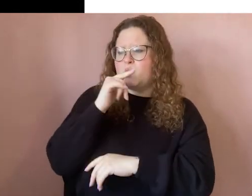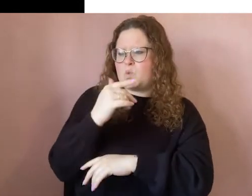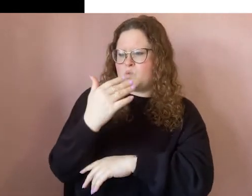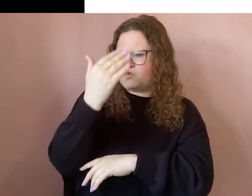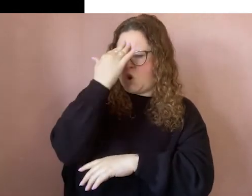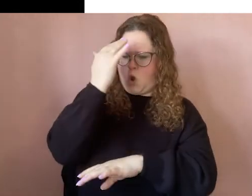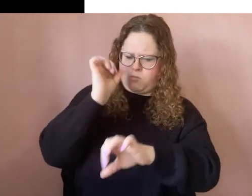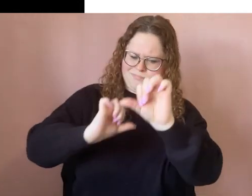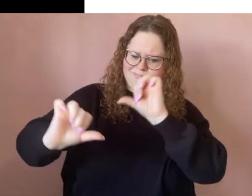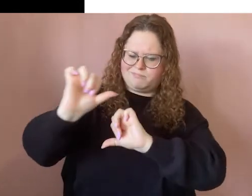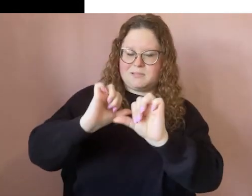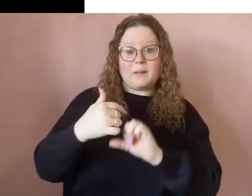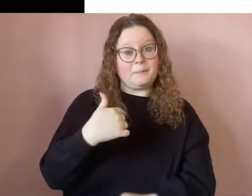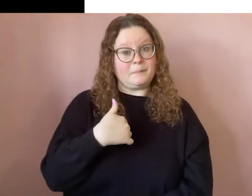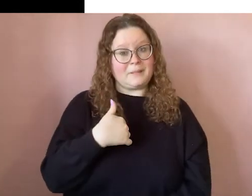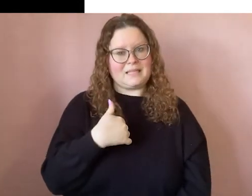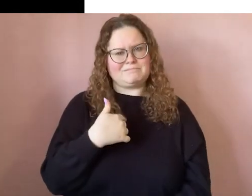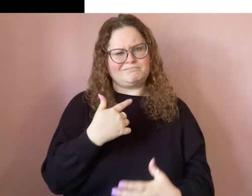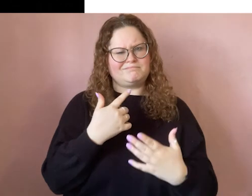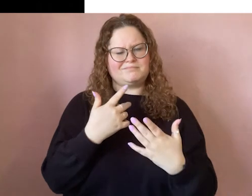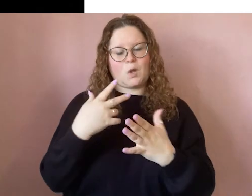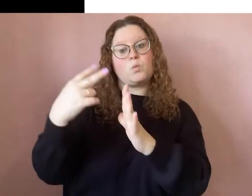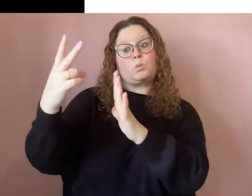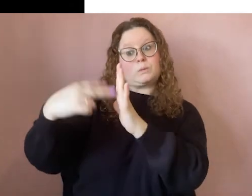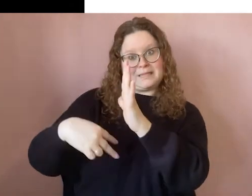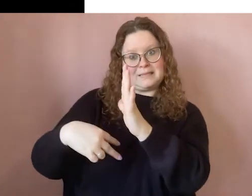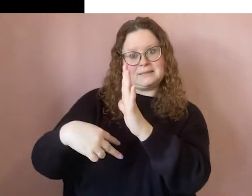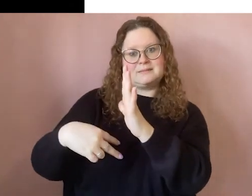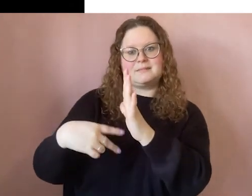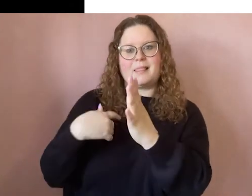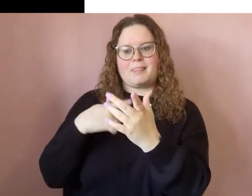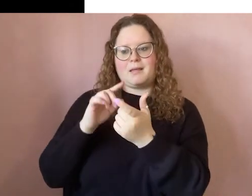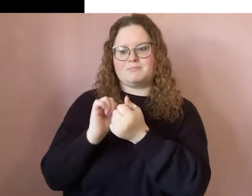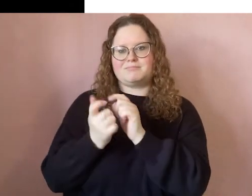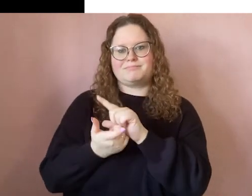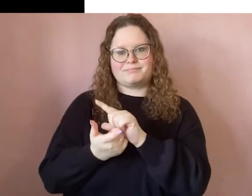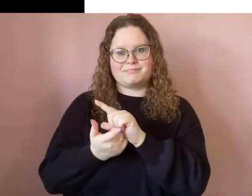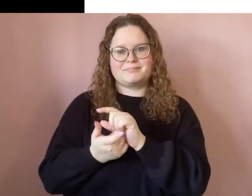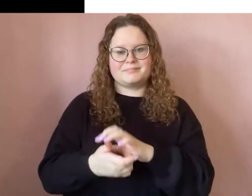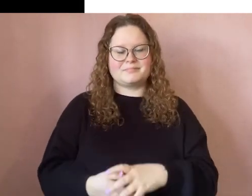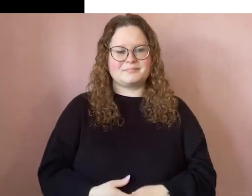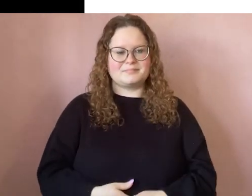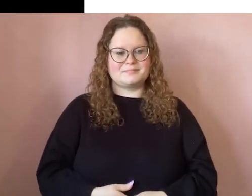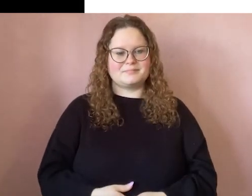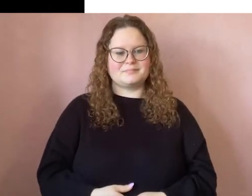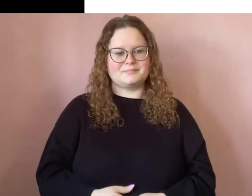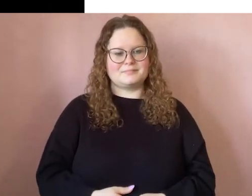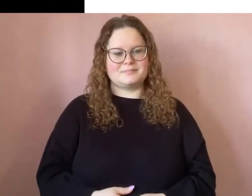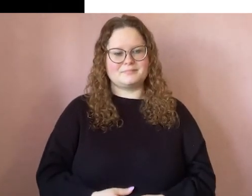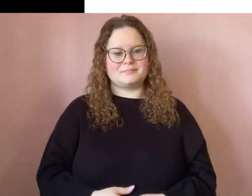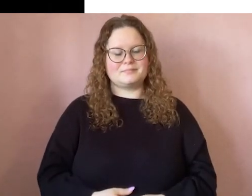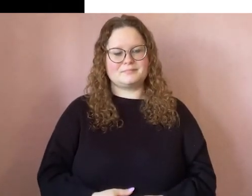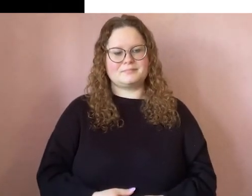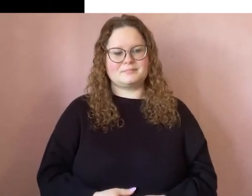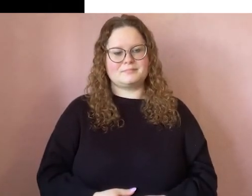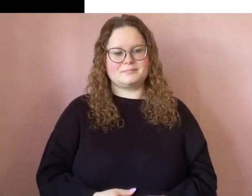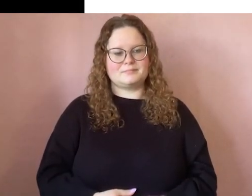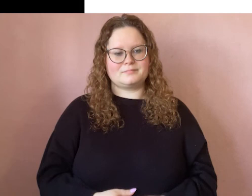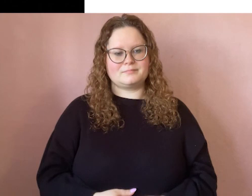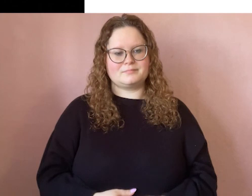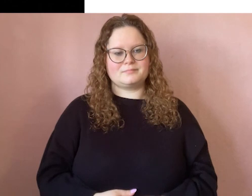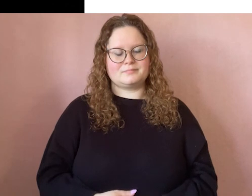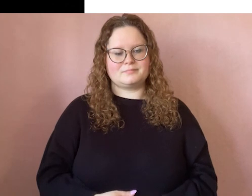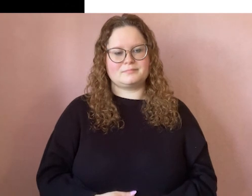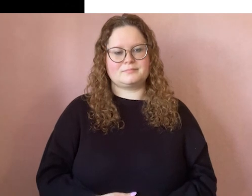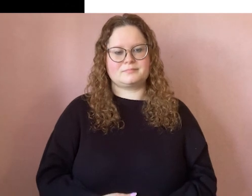it's such a powerful note, and I couldn't have wrapped it up with the ribbon better. Bill, I'm a little nervous to hear that you're saying the word